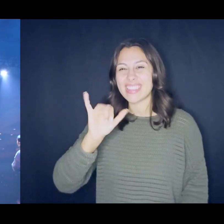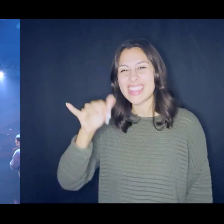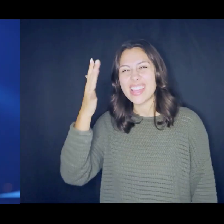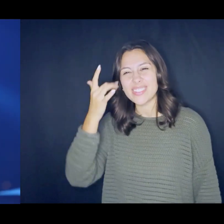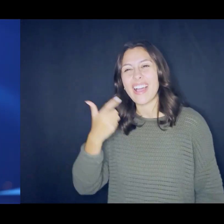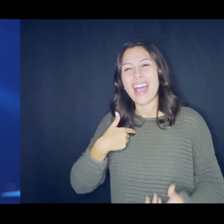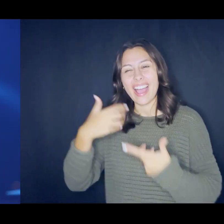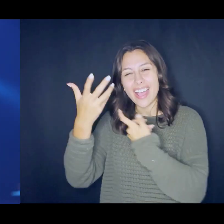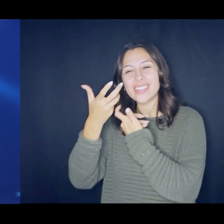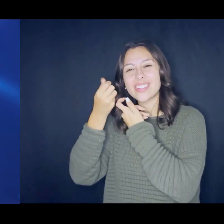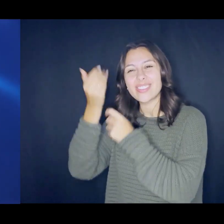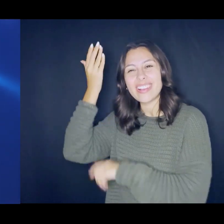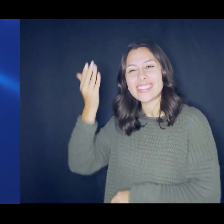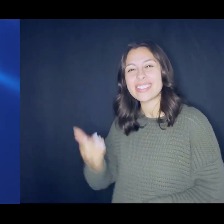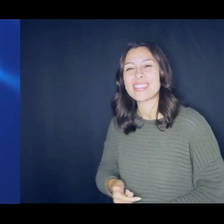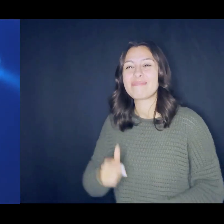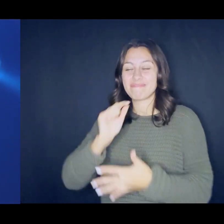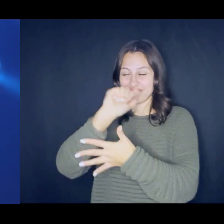answered. You sing.